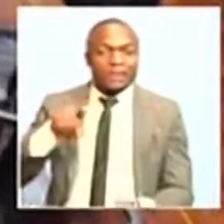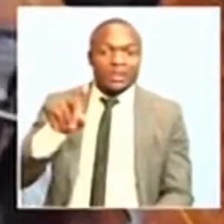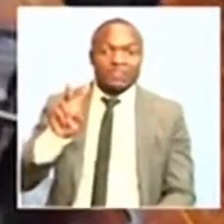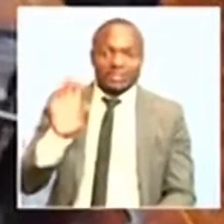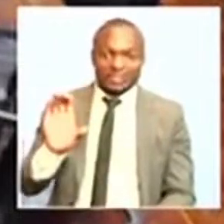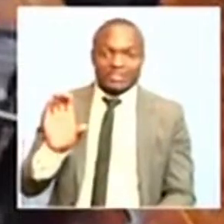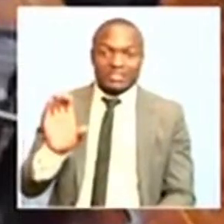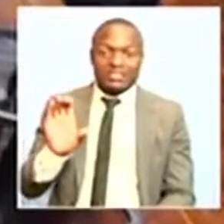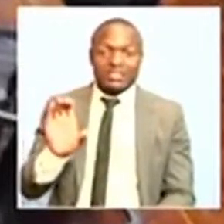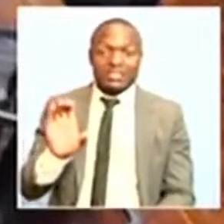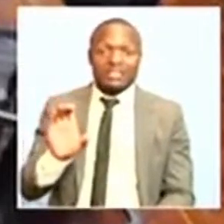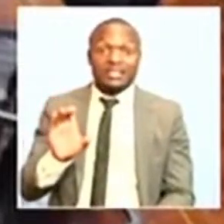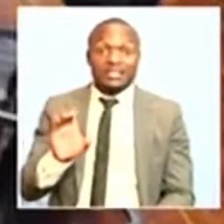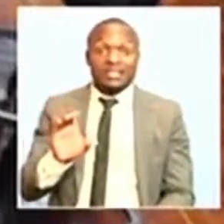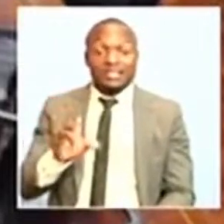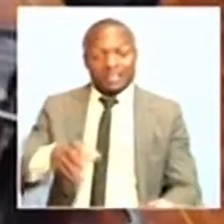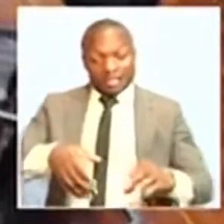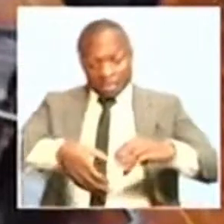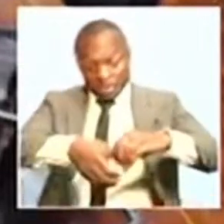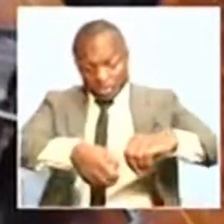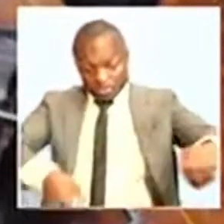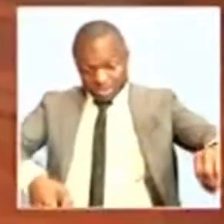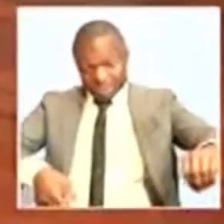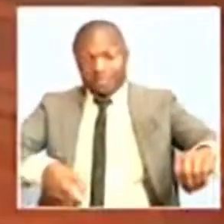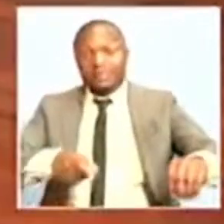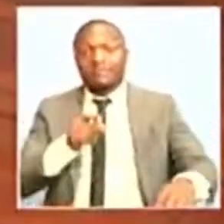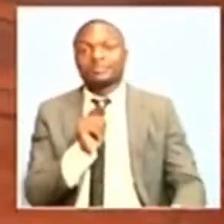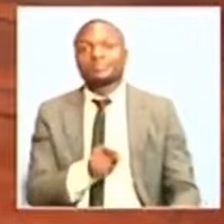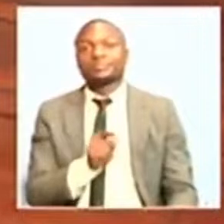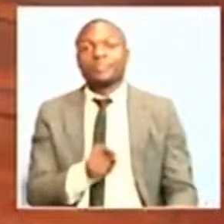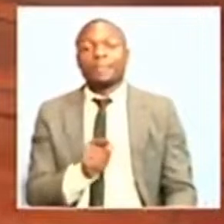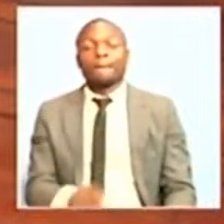thought that was the line. So the hose pipes, yes. The hose pipes, yes, the hose pipes.